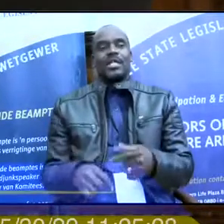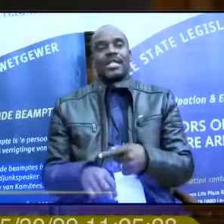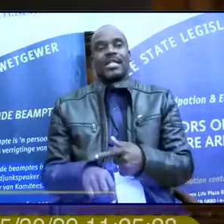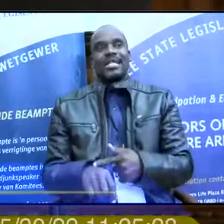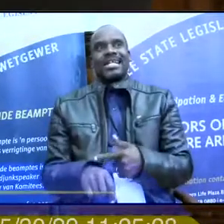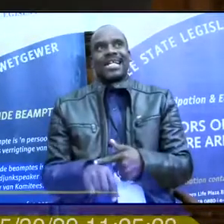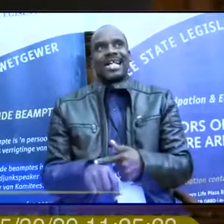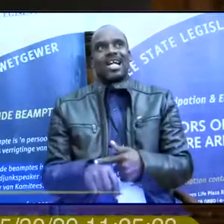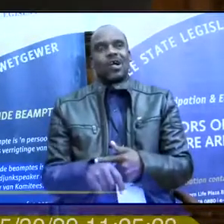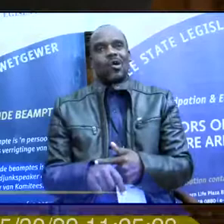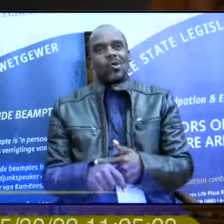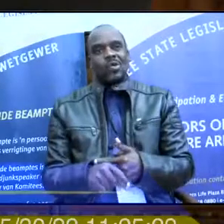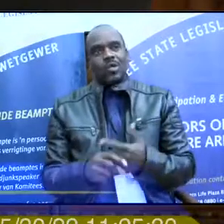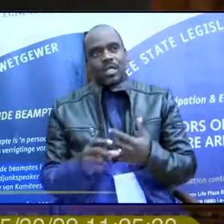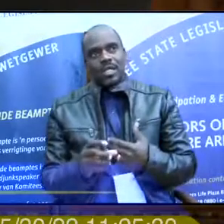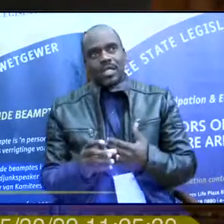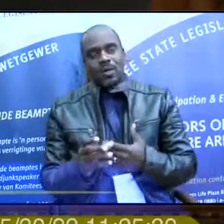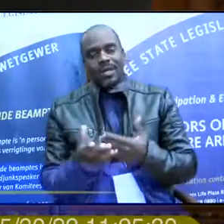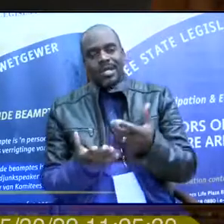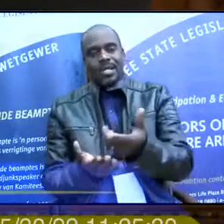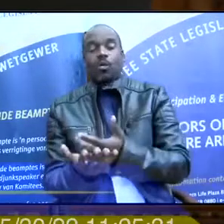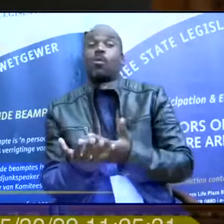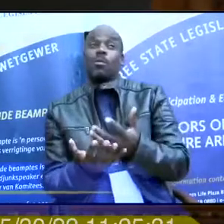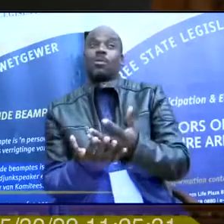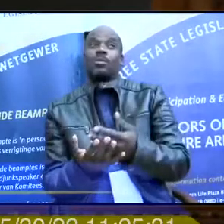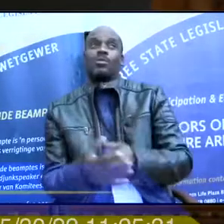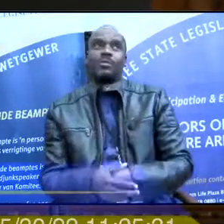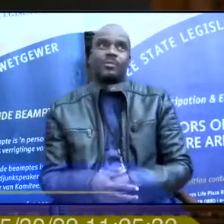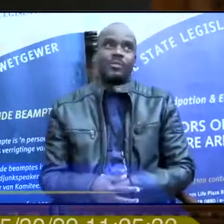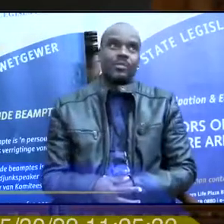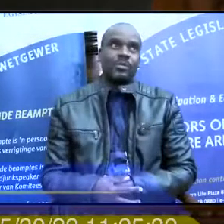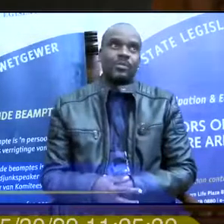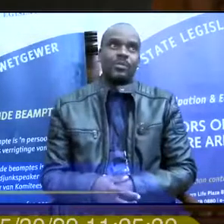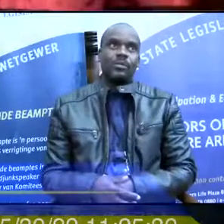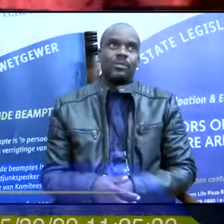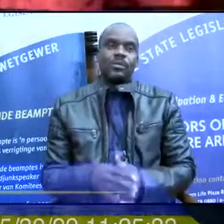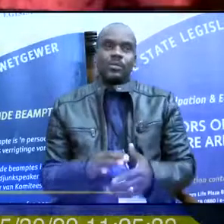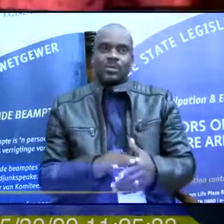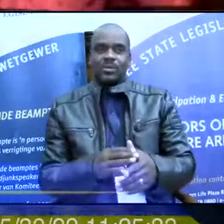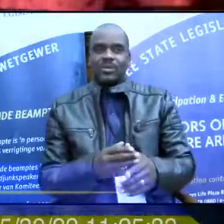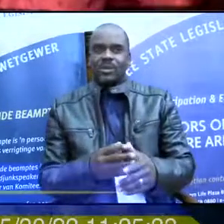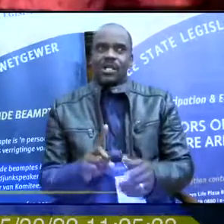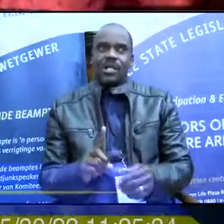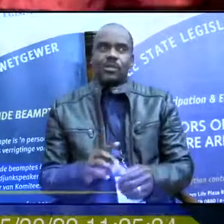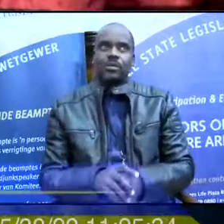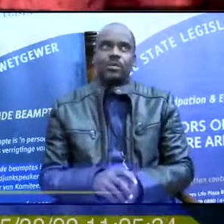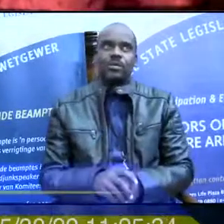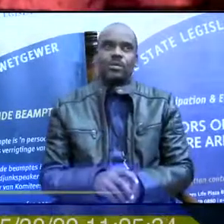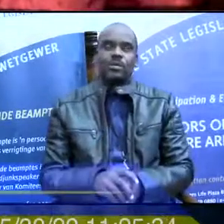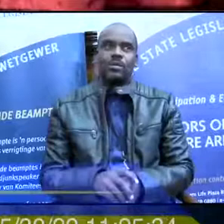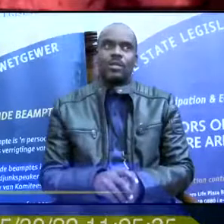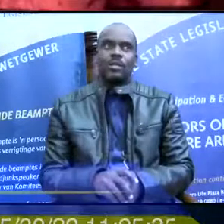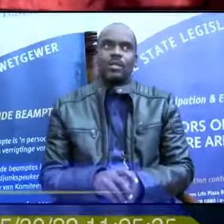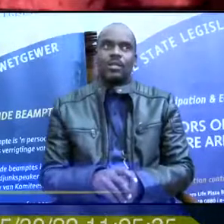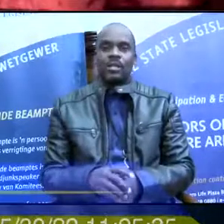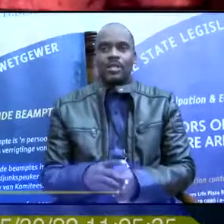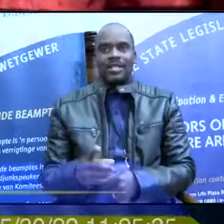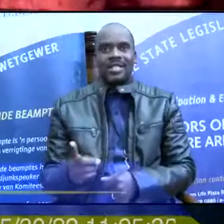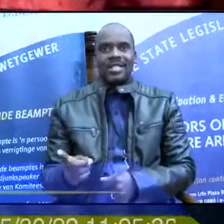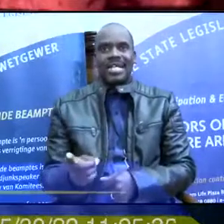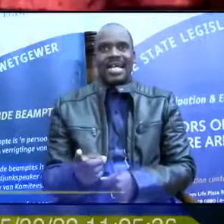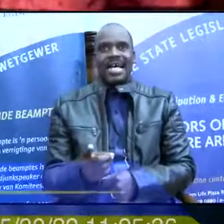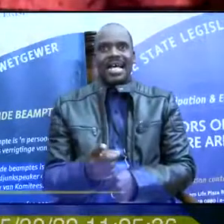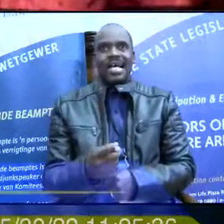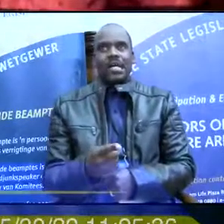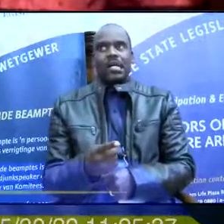in so the solutions are the ladies and gentlemen we've got the budget they are municipal infrastructure